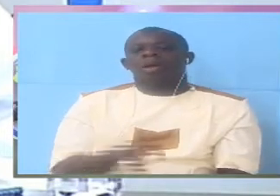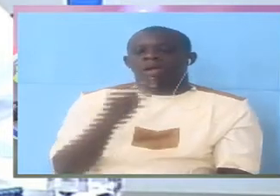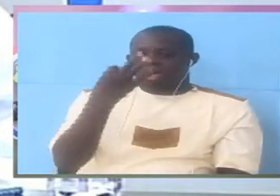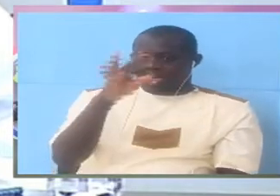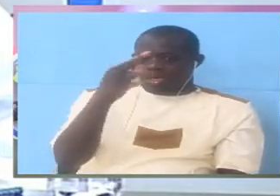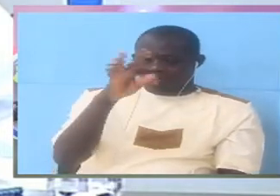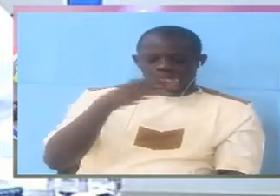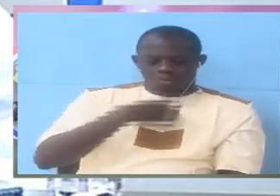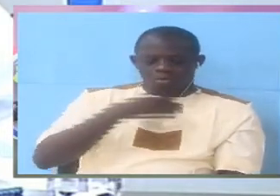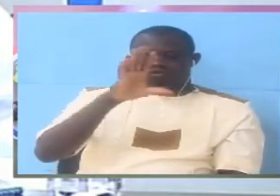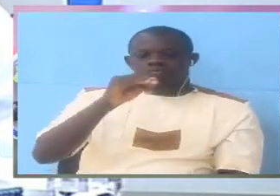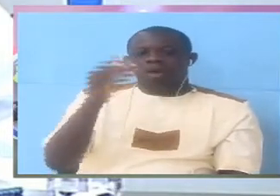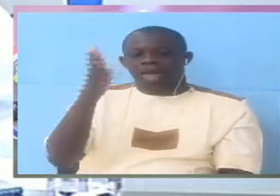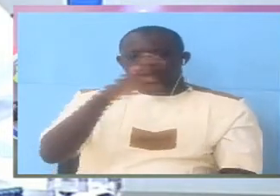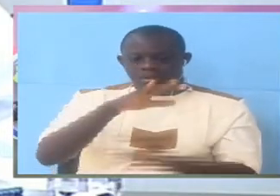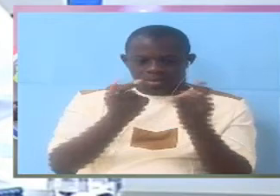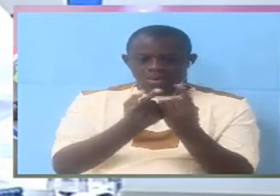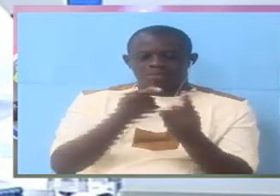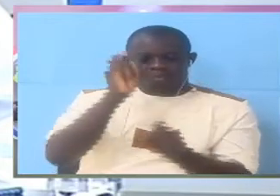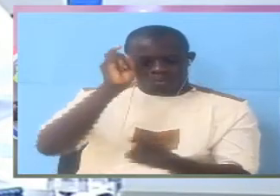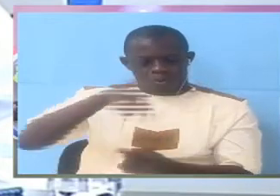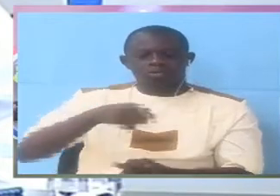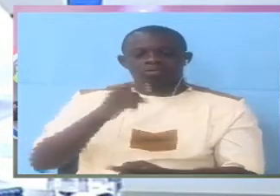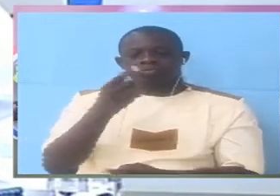is first.